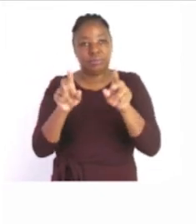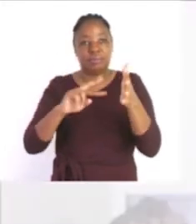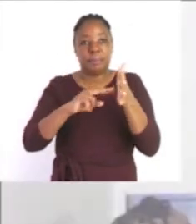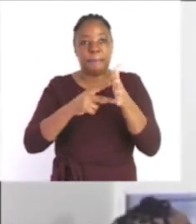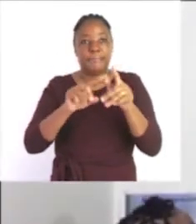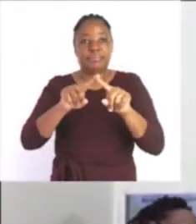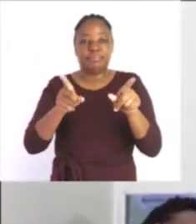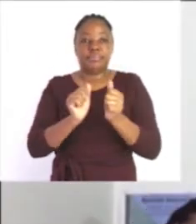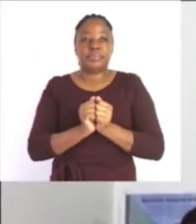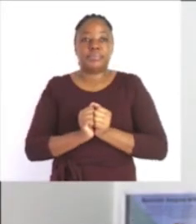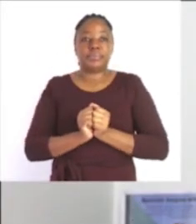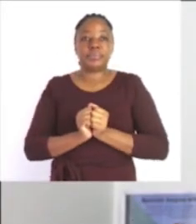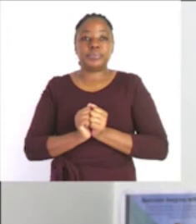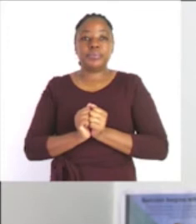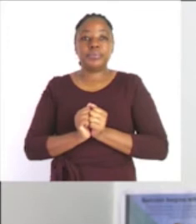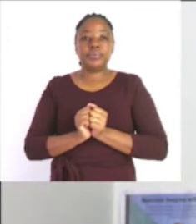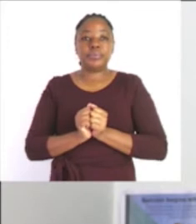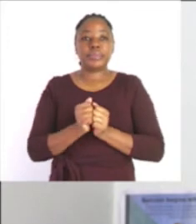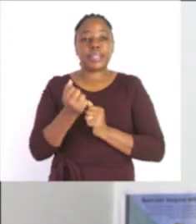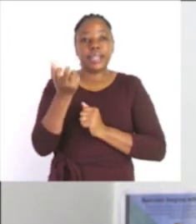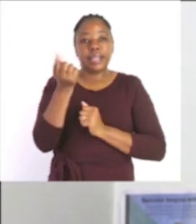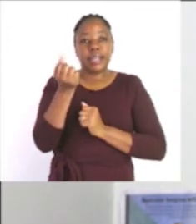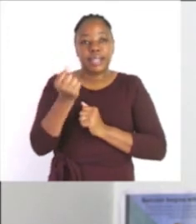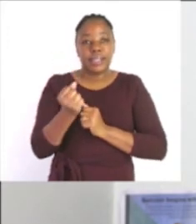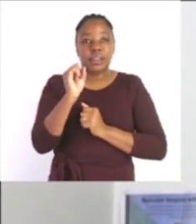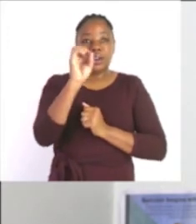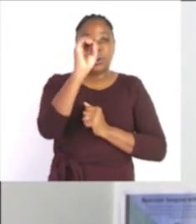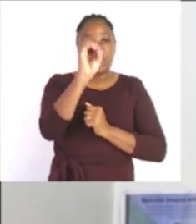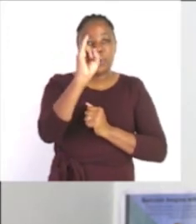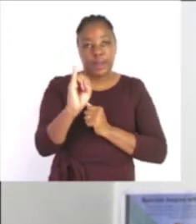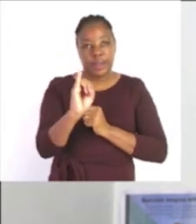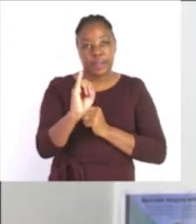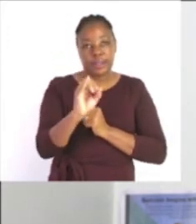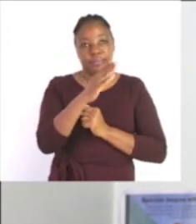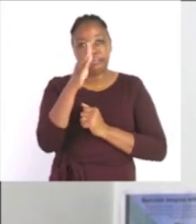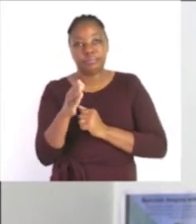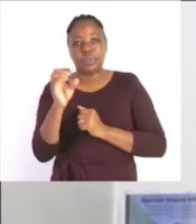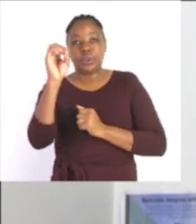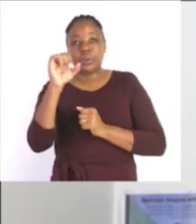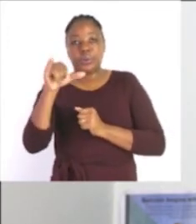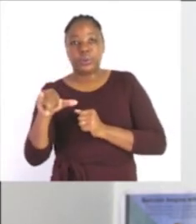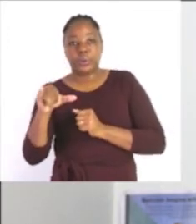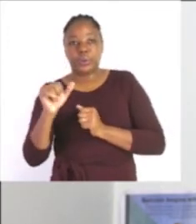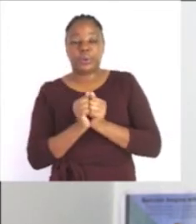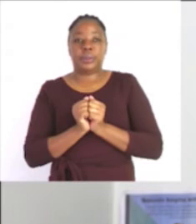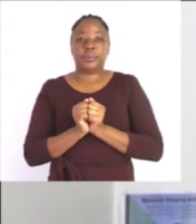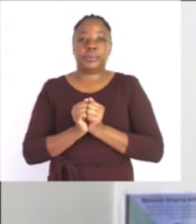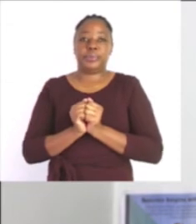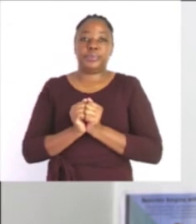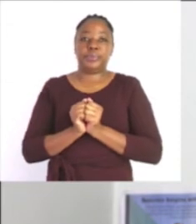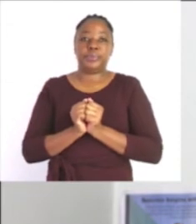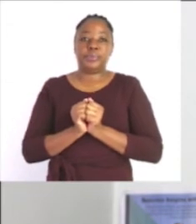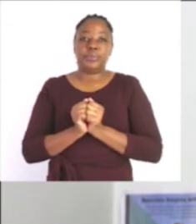On the board, I have our two sounds O-I and O-Y. If we're looking at the sound